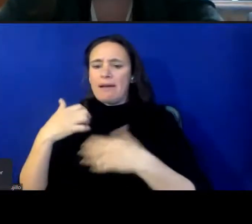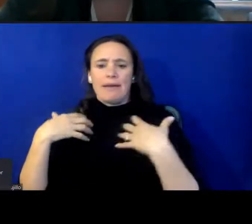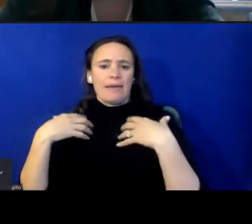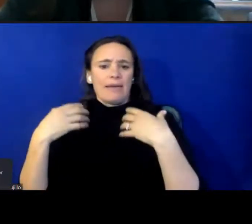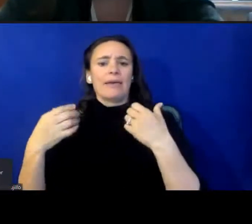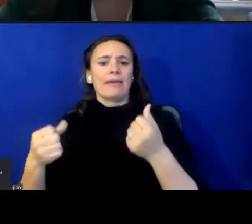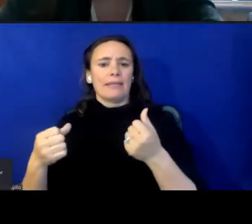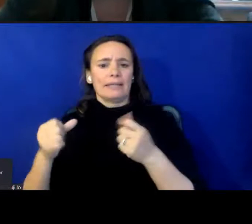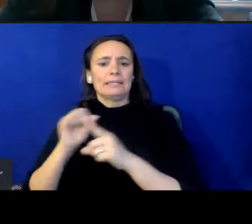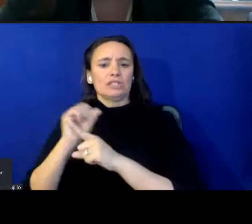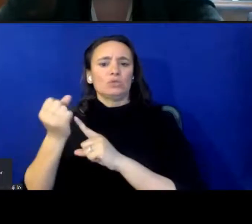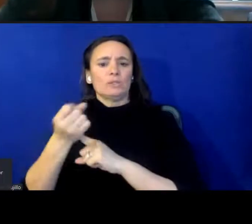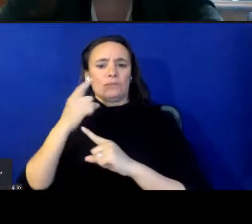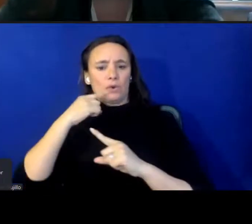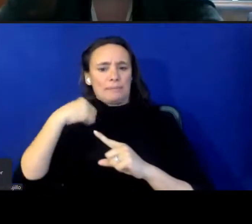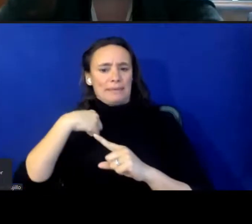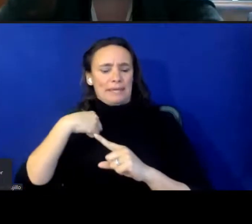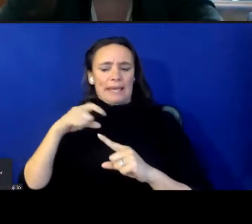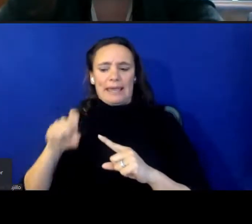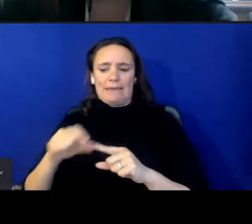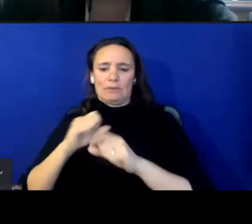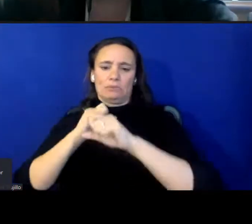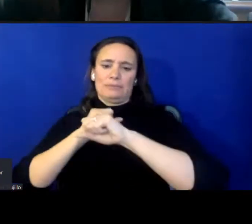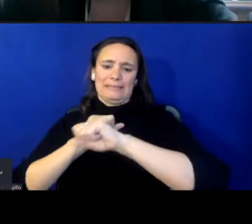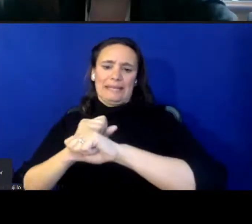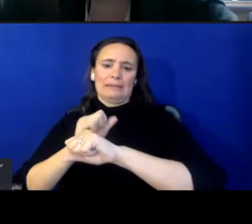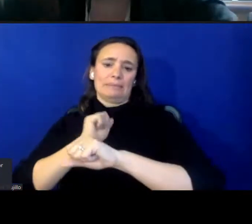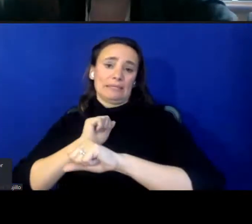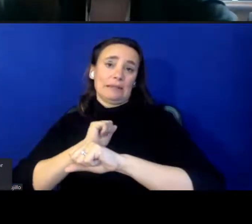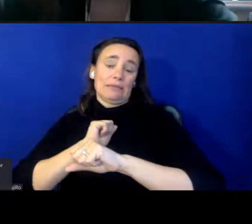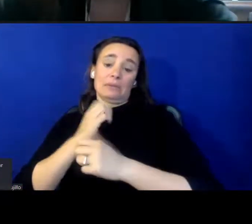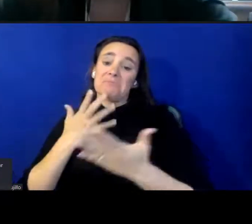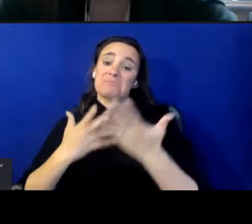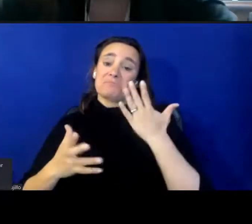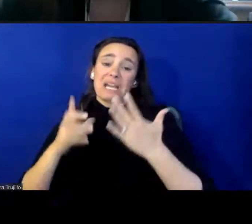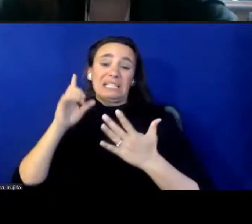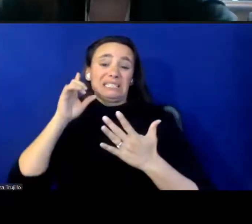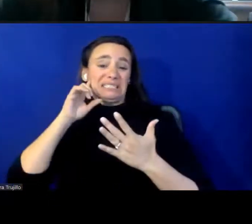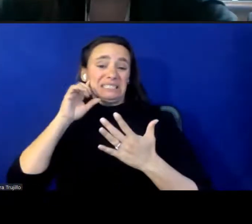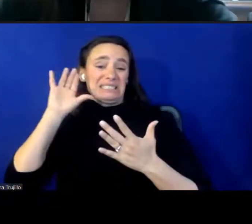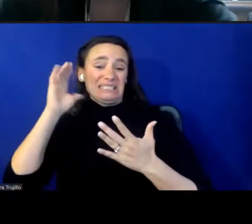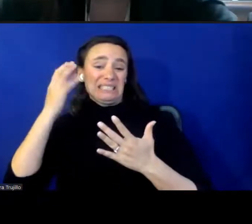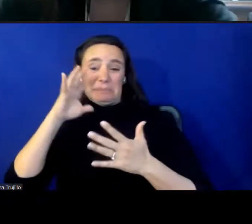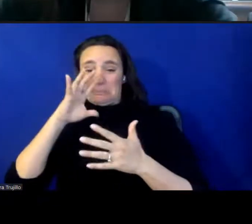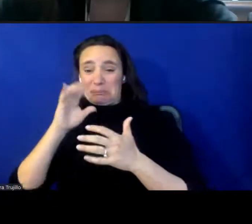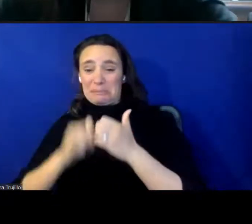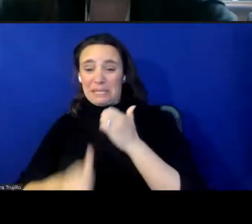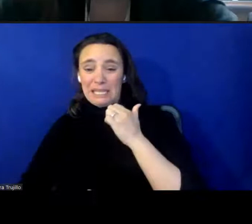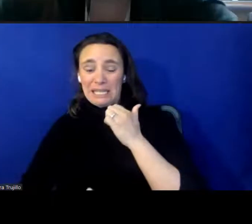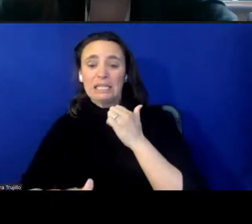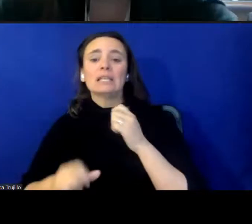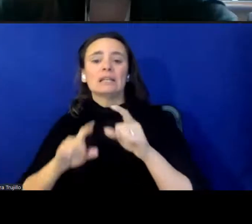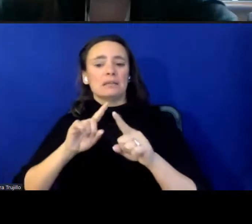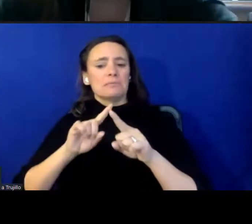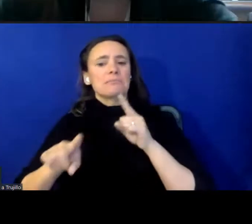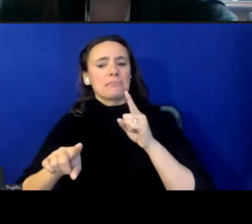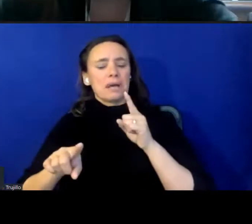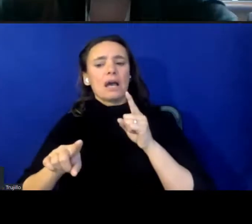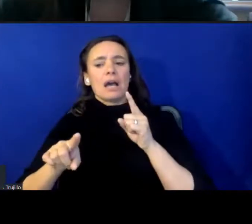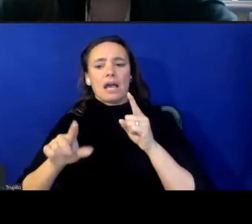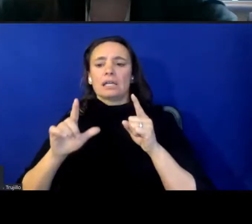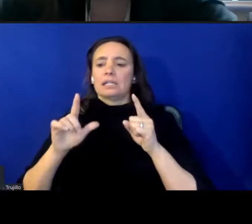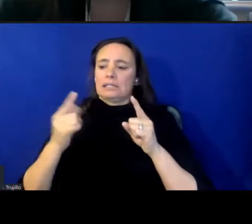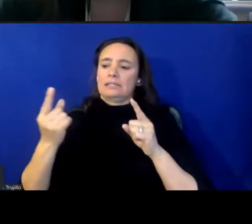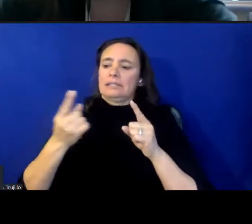I have to protect myself. That may sound harsh, but things like that to me can help somebody who is